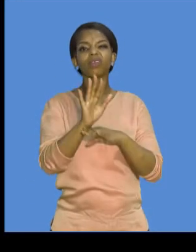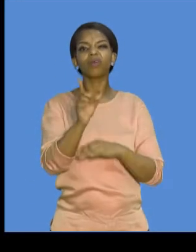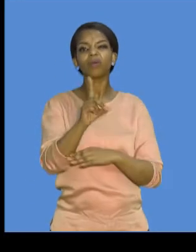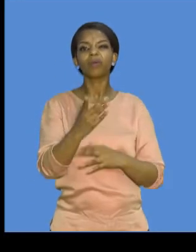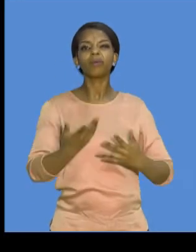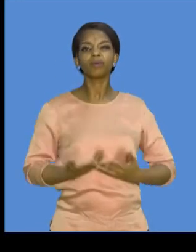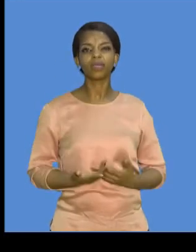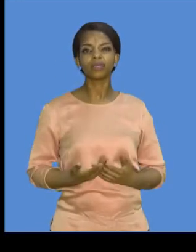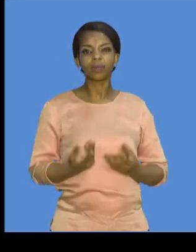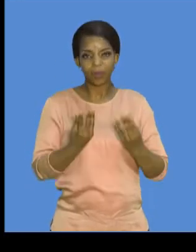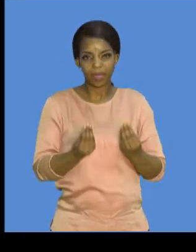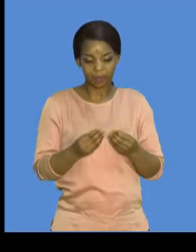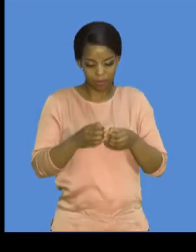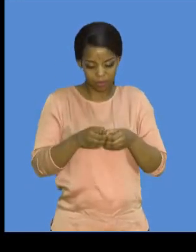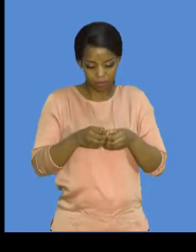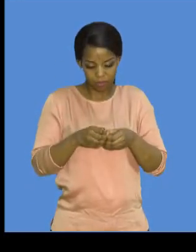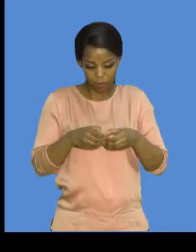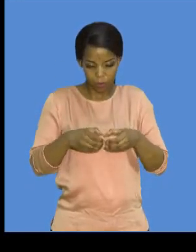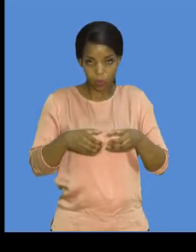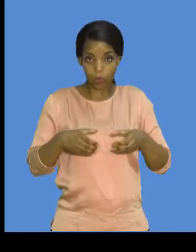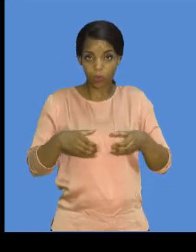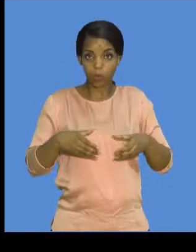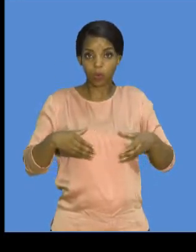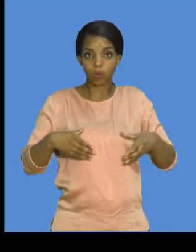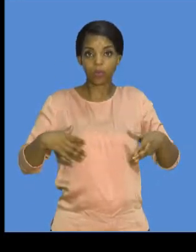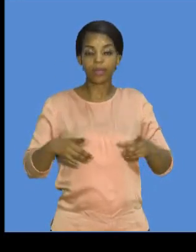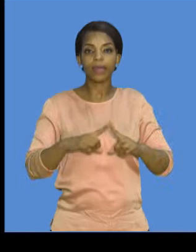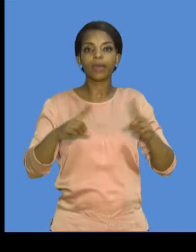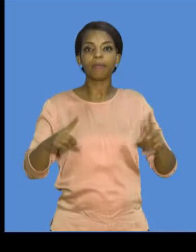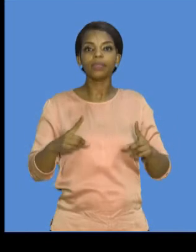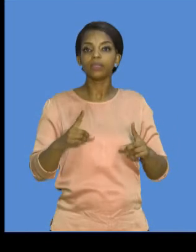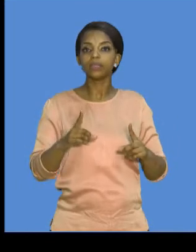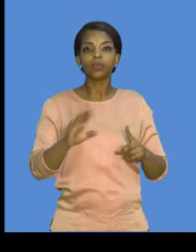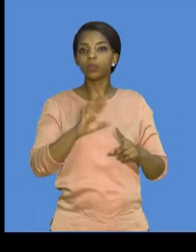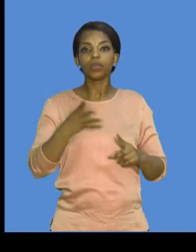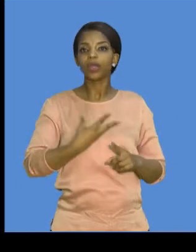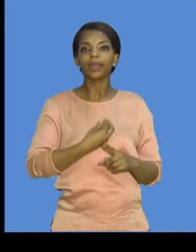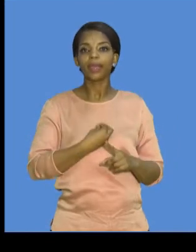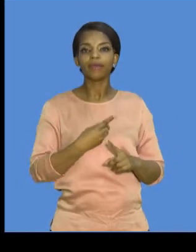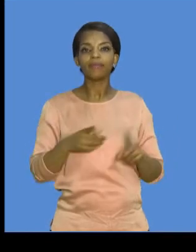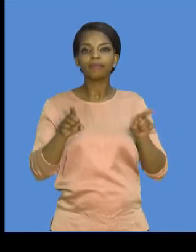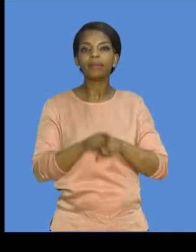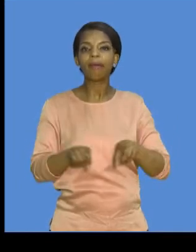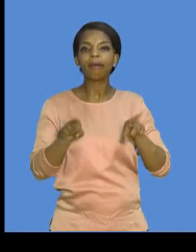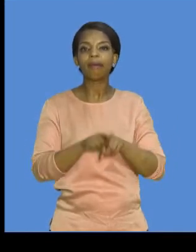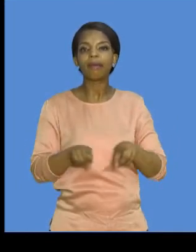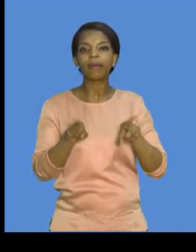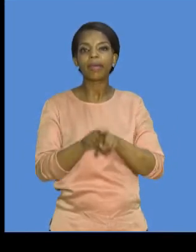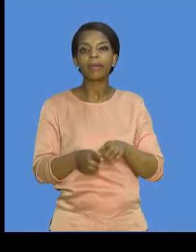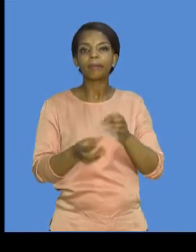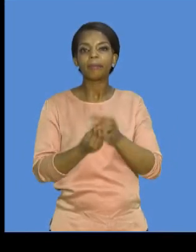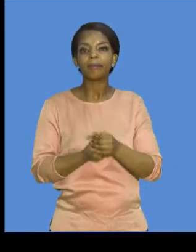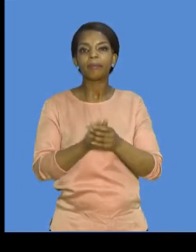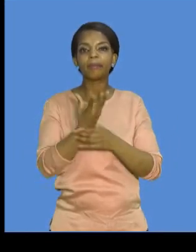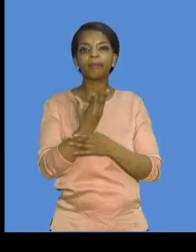compound growth, we do not necessarily have a constant growth that we are talking about, constant in terms